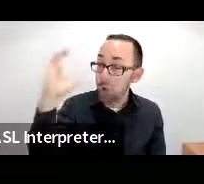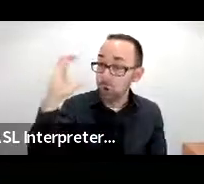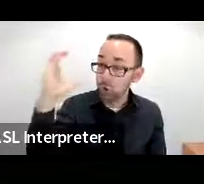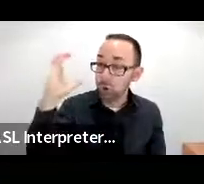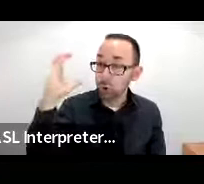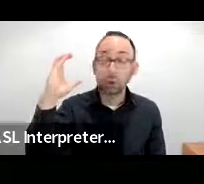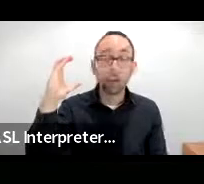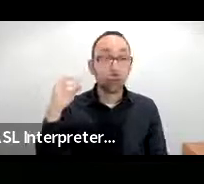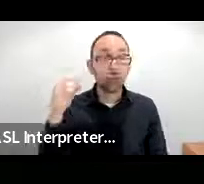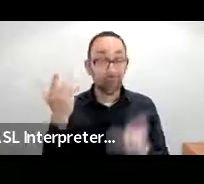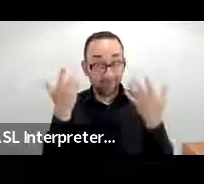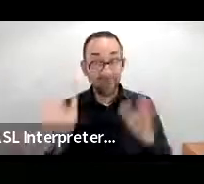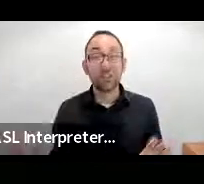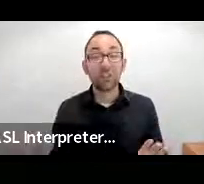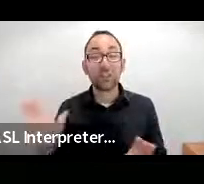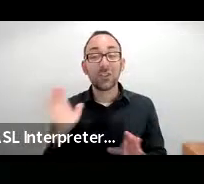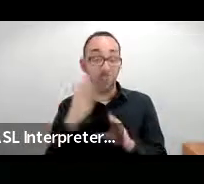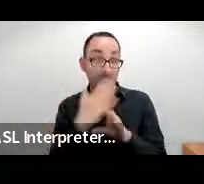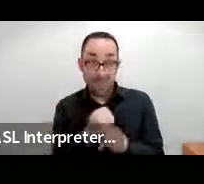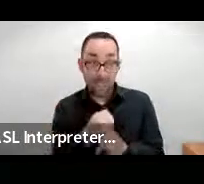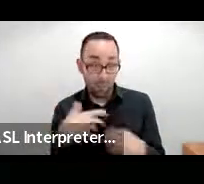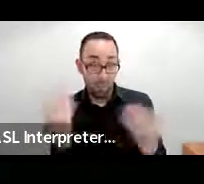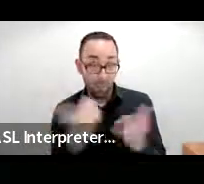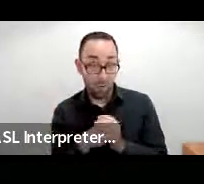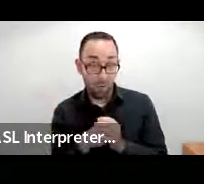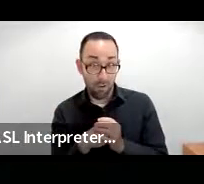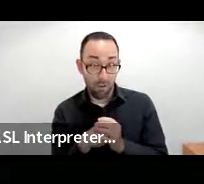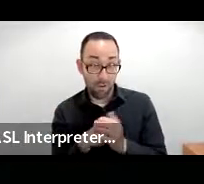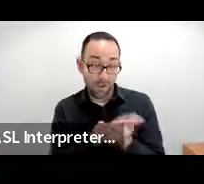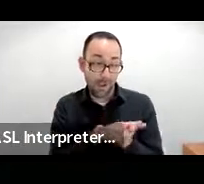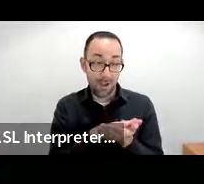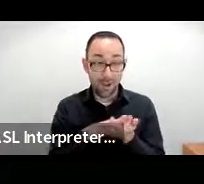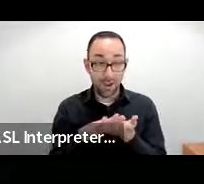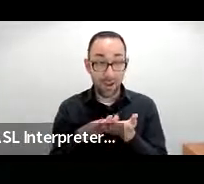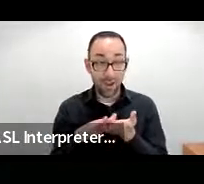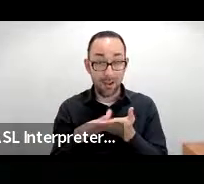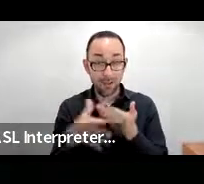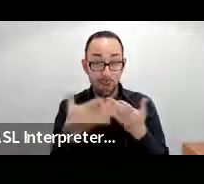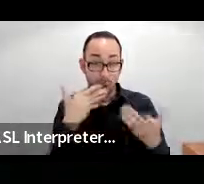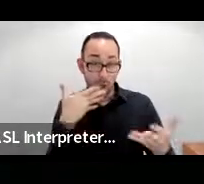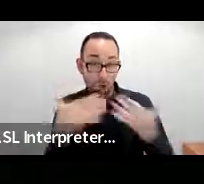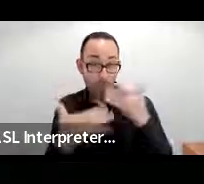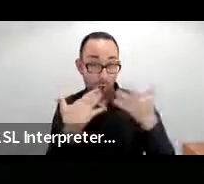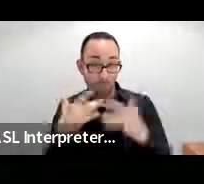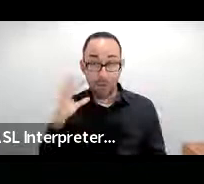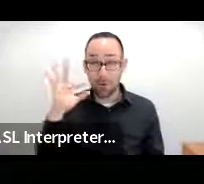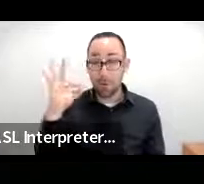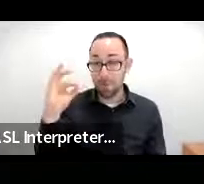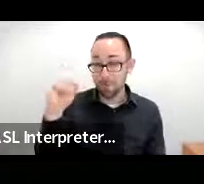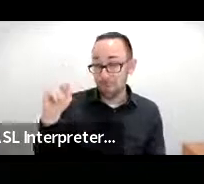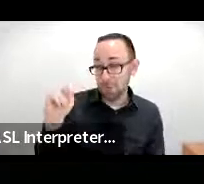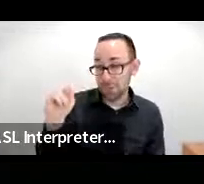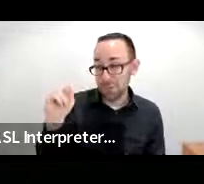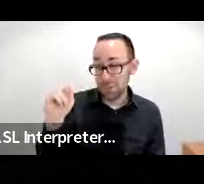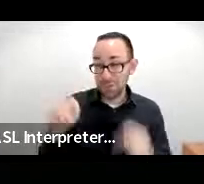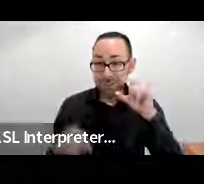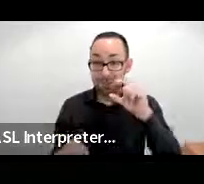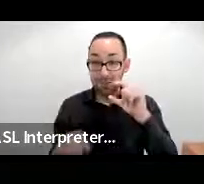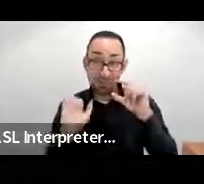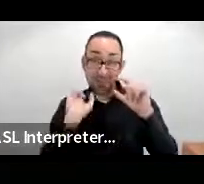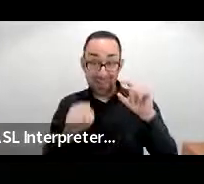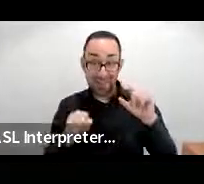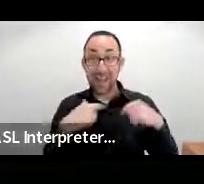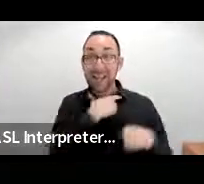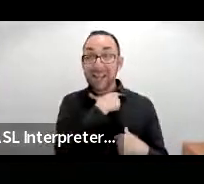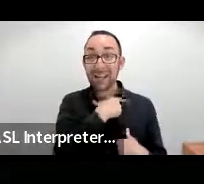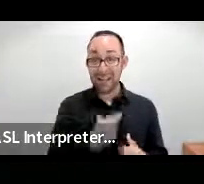going to get a colorful foot, which you then can put on your necklace and